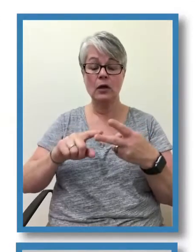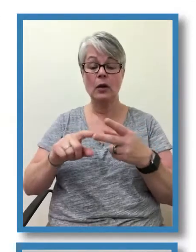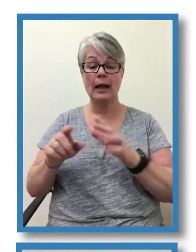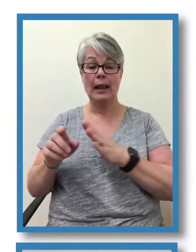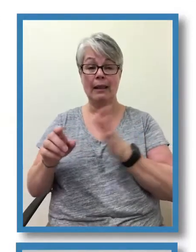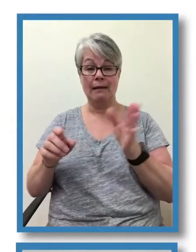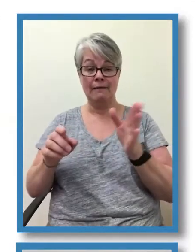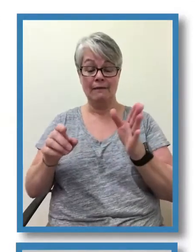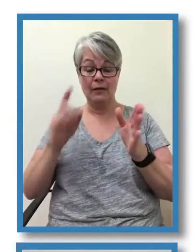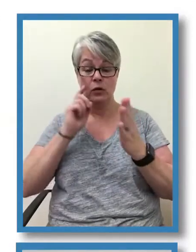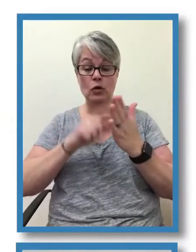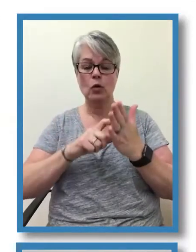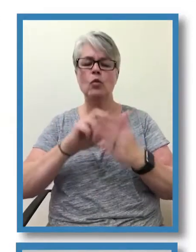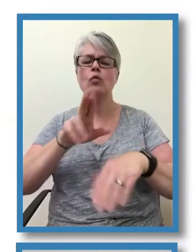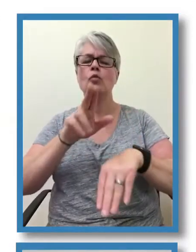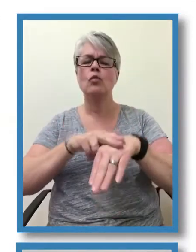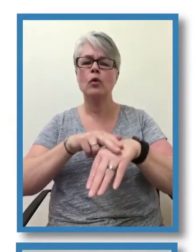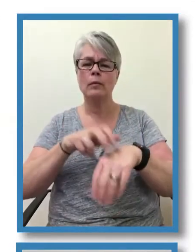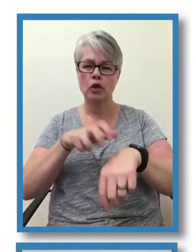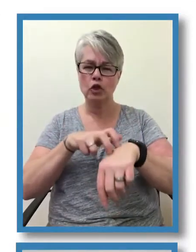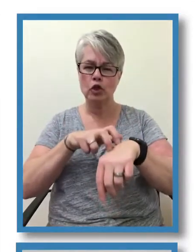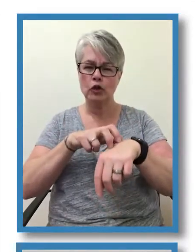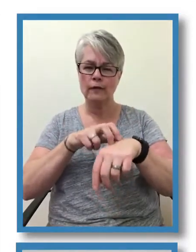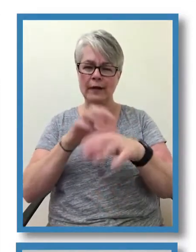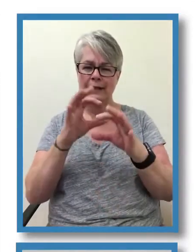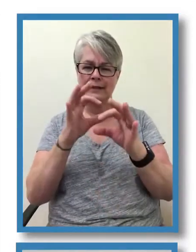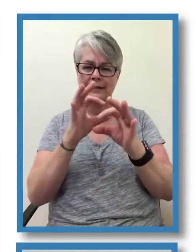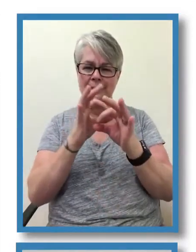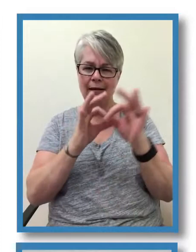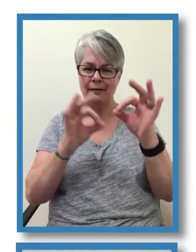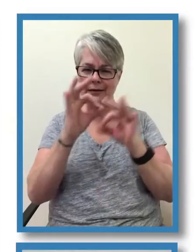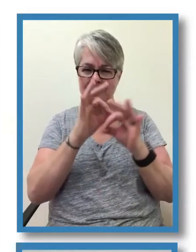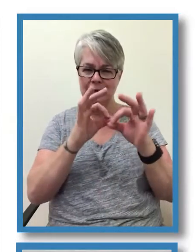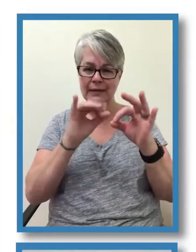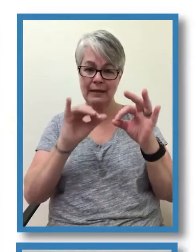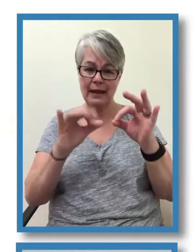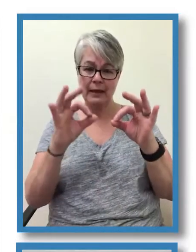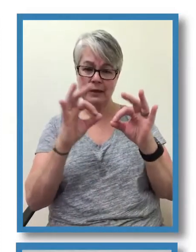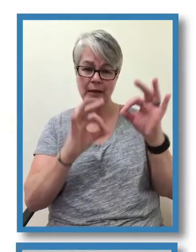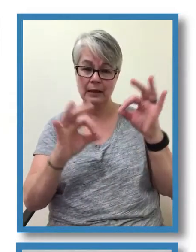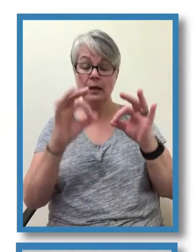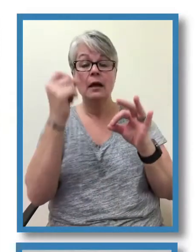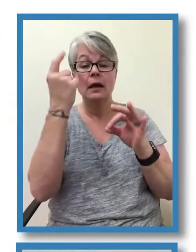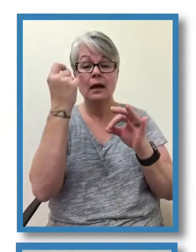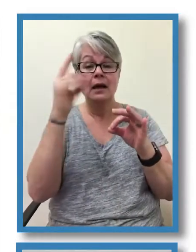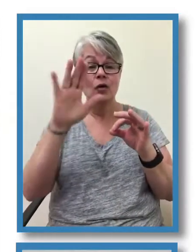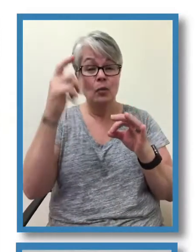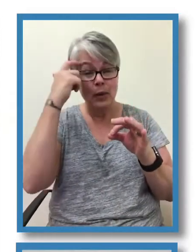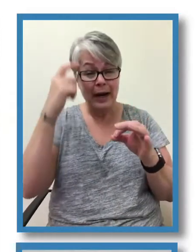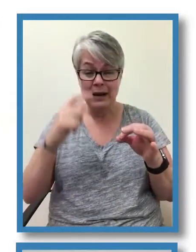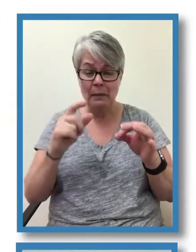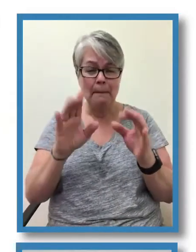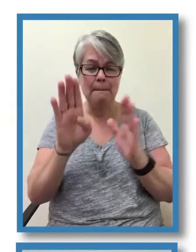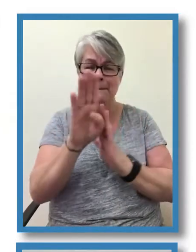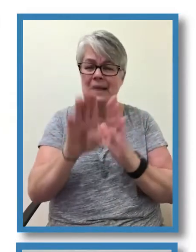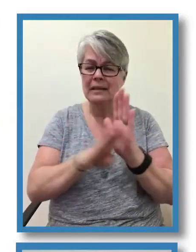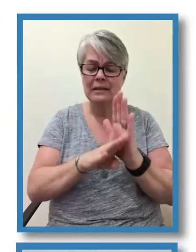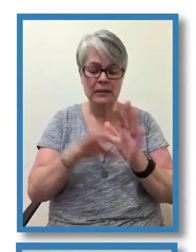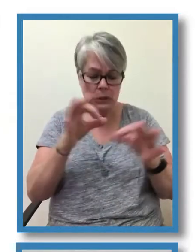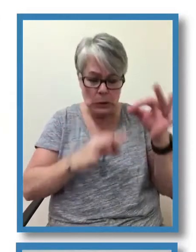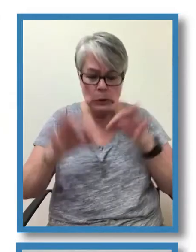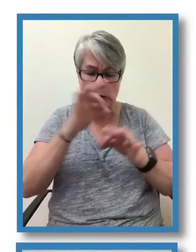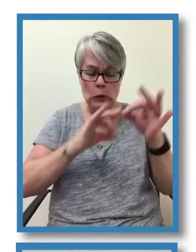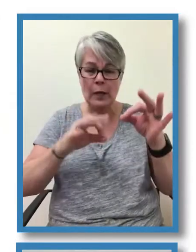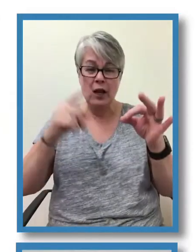about it, the synapses, those little extensions that go out, each one of the nerve cells can have 2,000 connections. Just think about that,